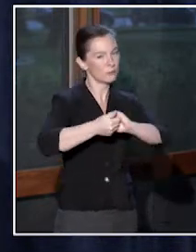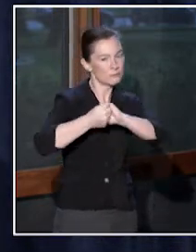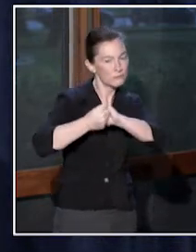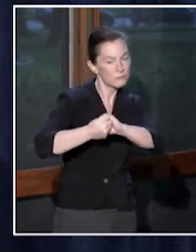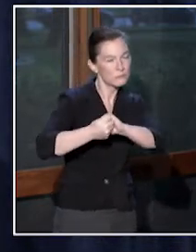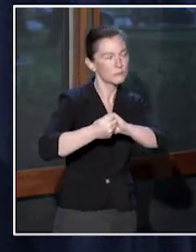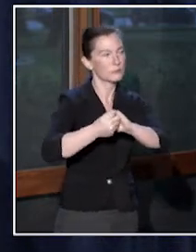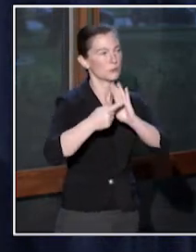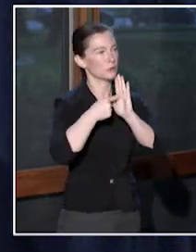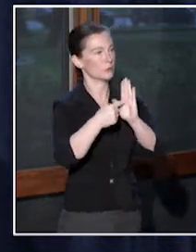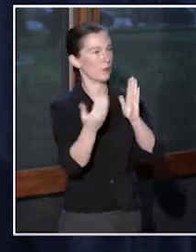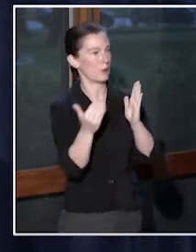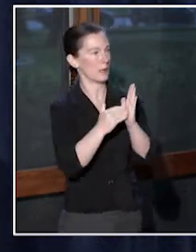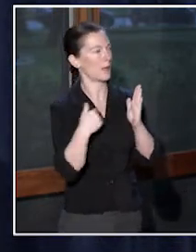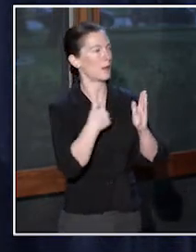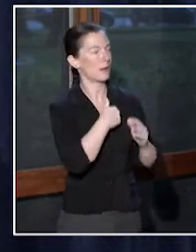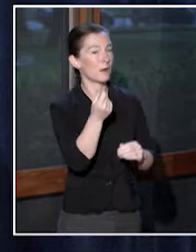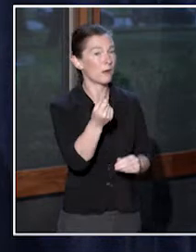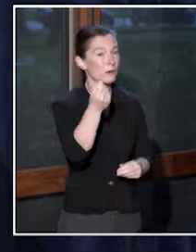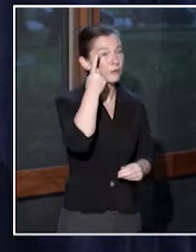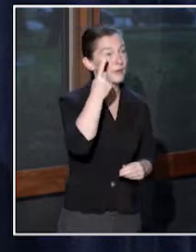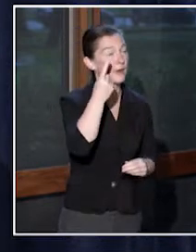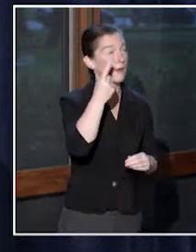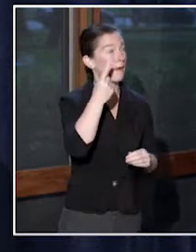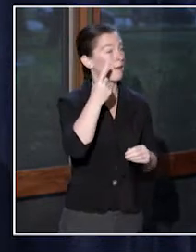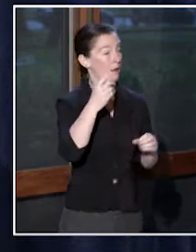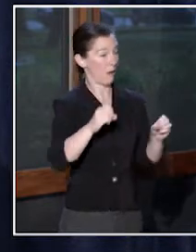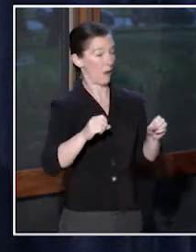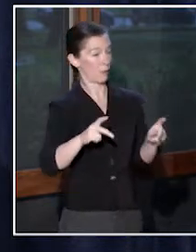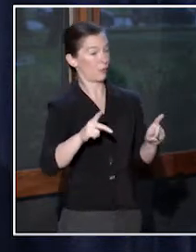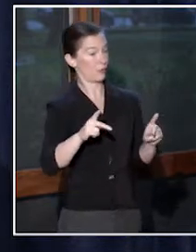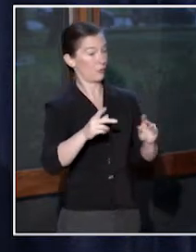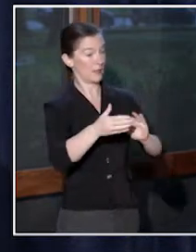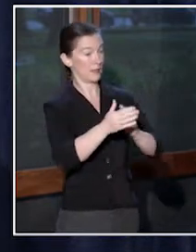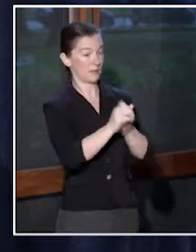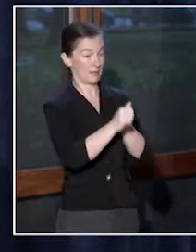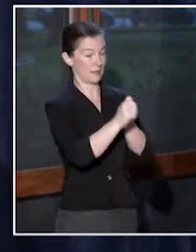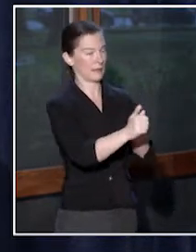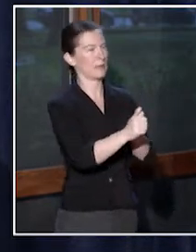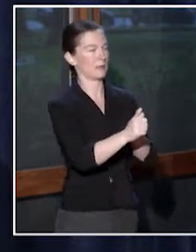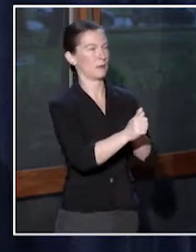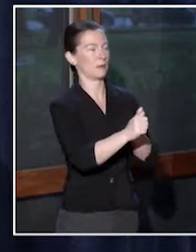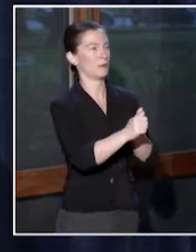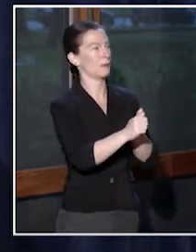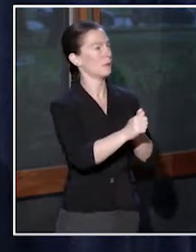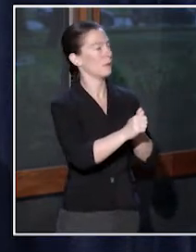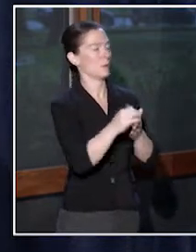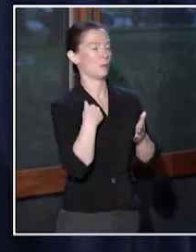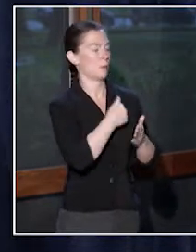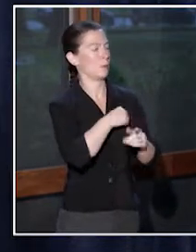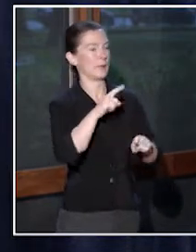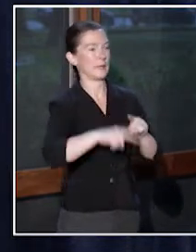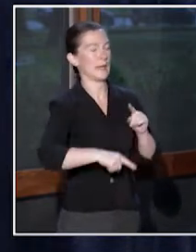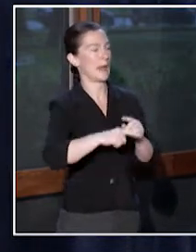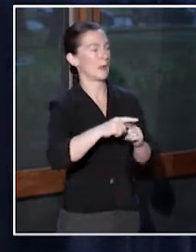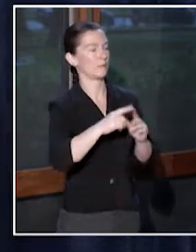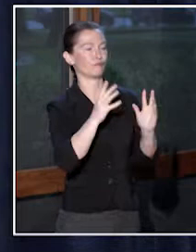that we understand that the opportunity to lead is an opportunity that we cannot afford to pass